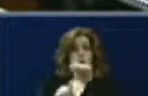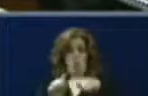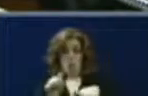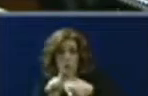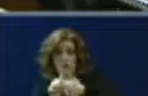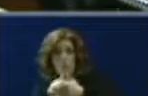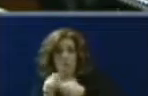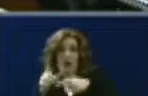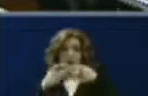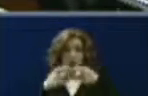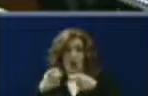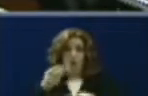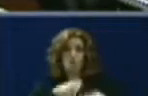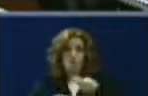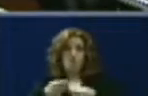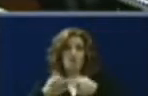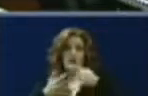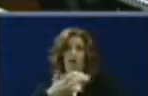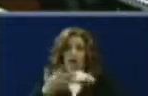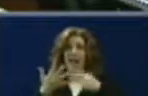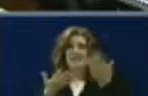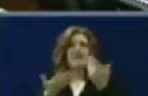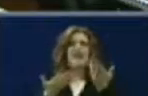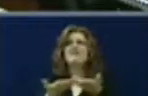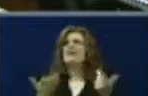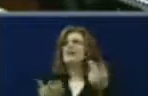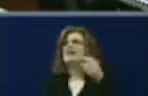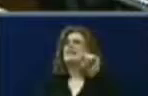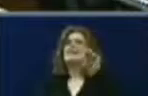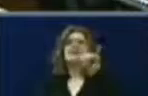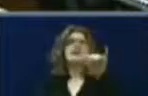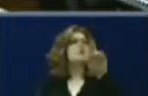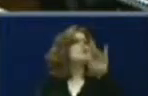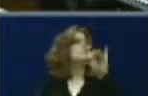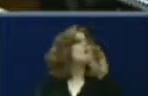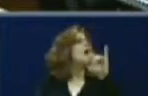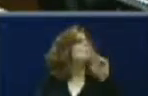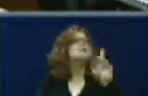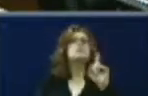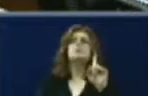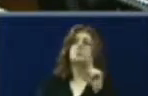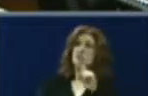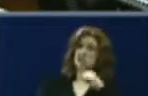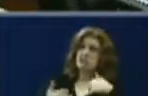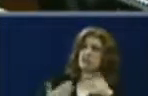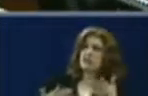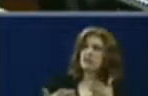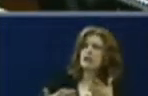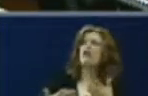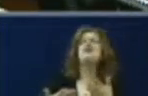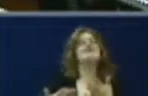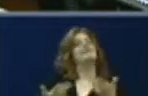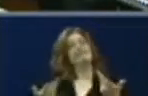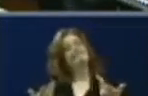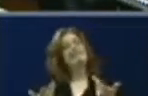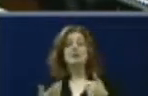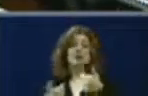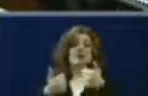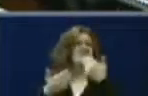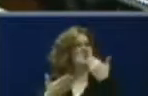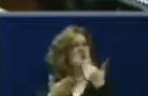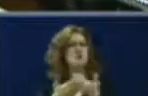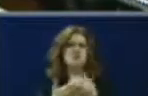Where are you, Terry? Where are you? Is she still here? Well, she did a great job. She's a JCPS